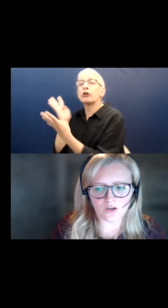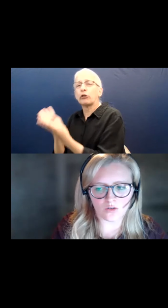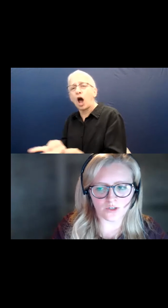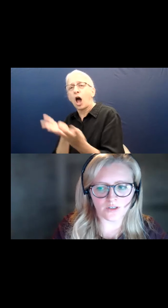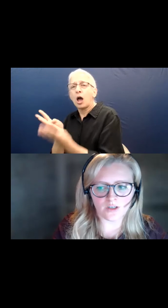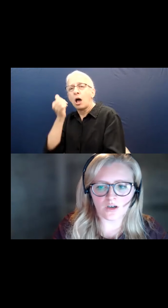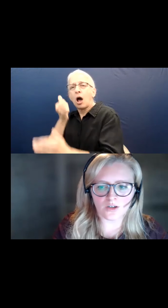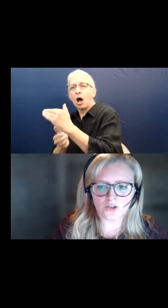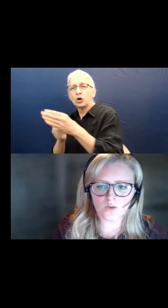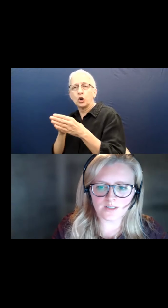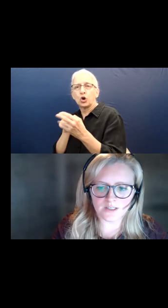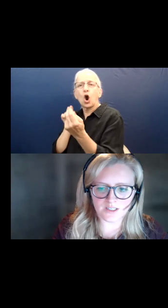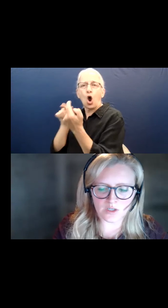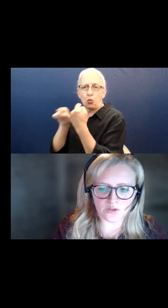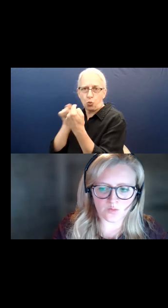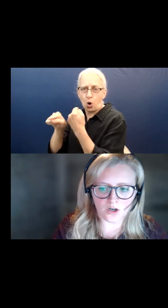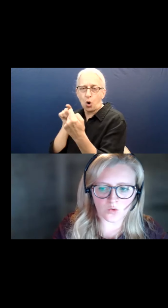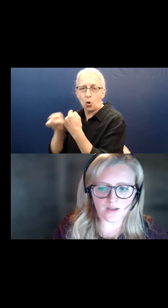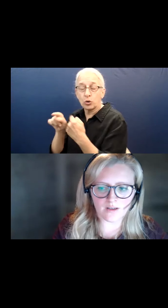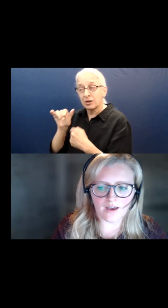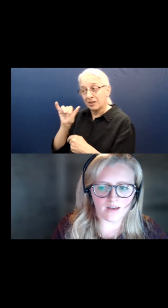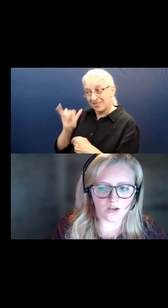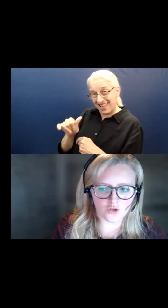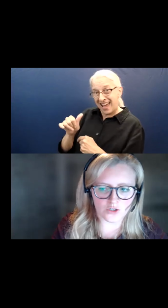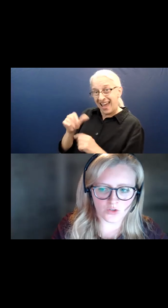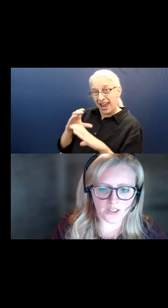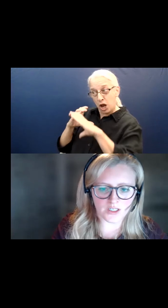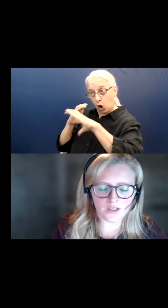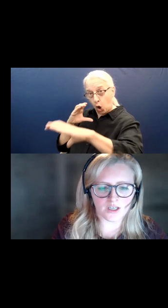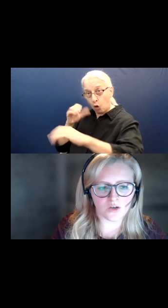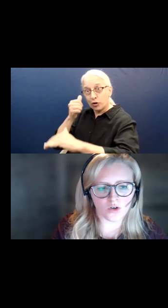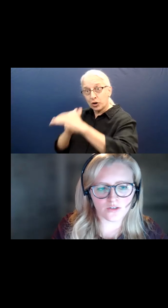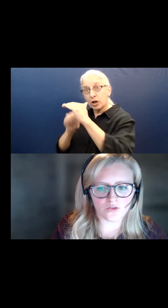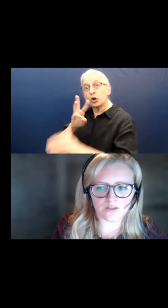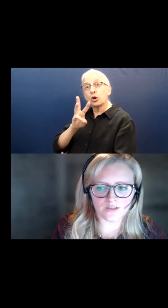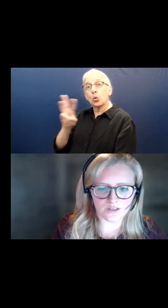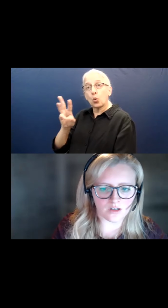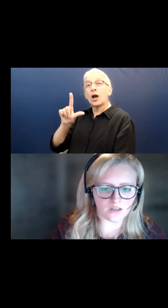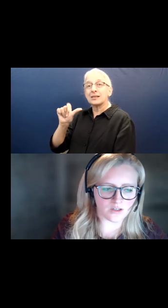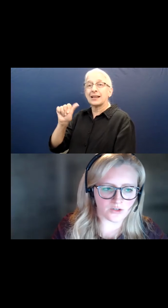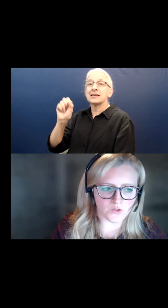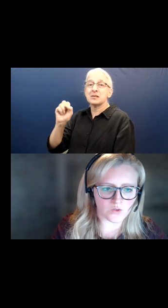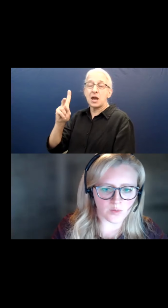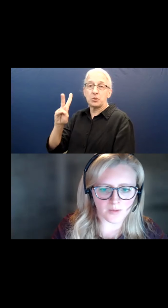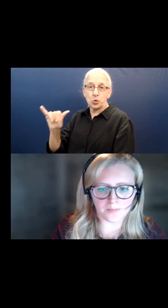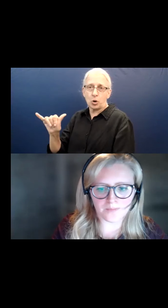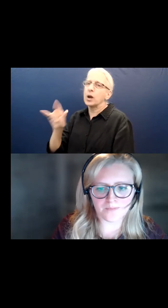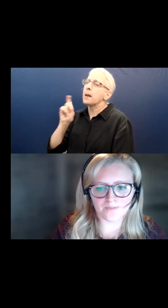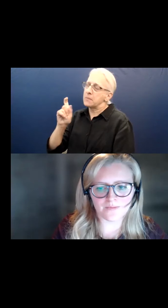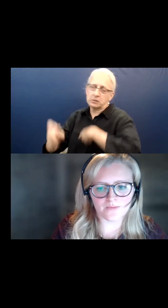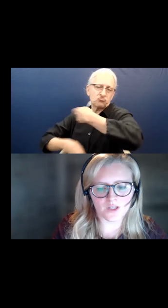replace the culvert under Westlake Sammamish Parkway at Country Creek in order to install our new sewer